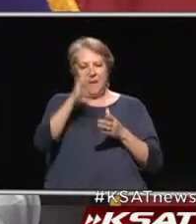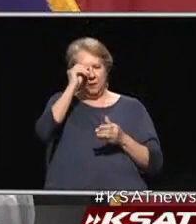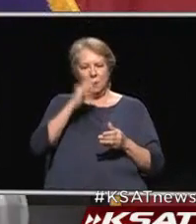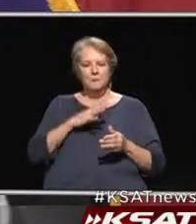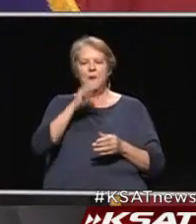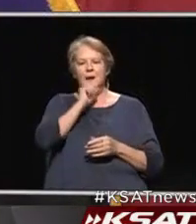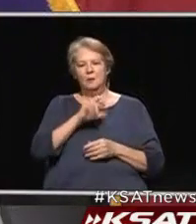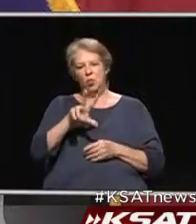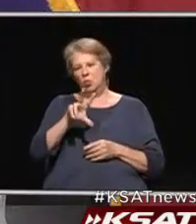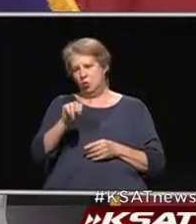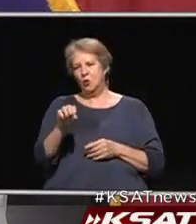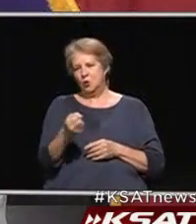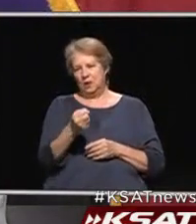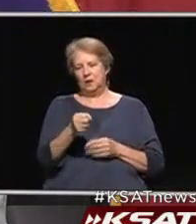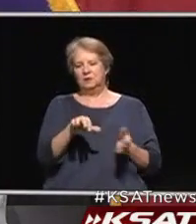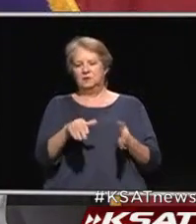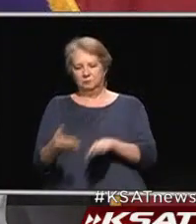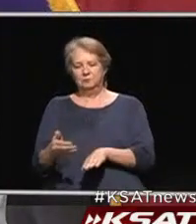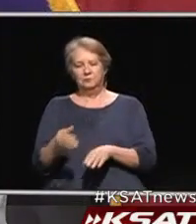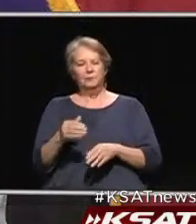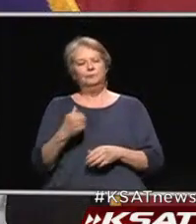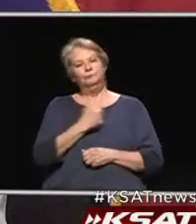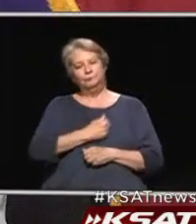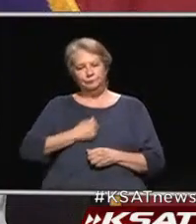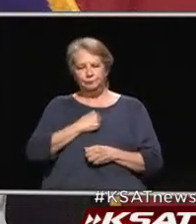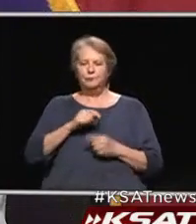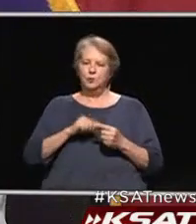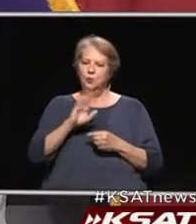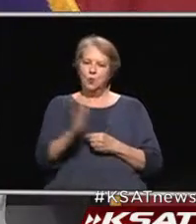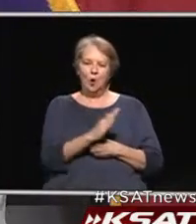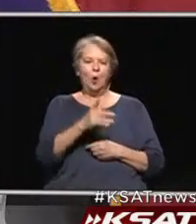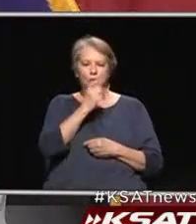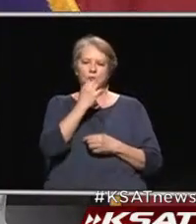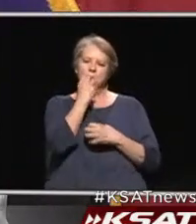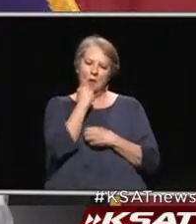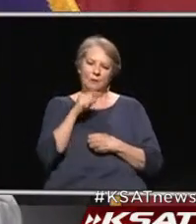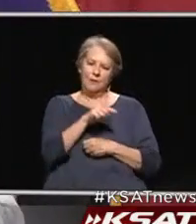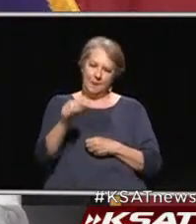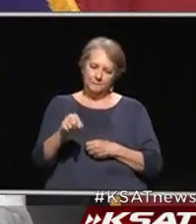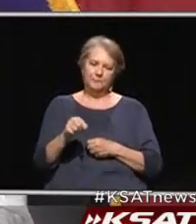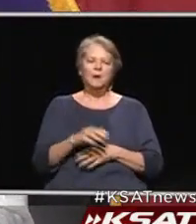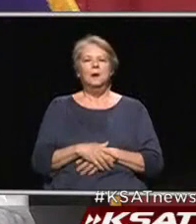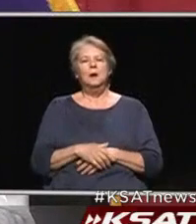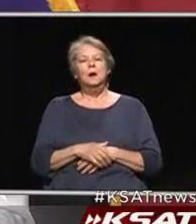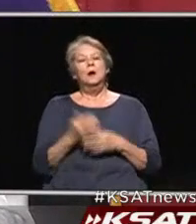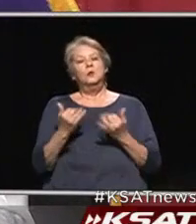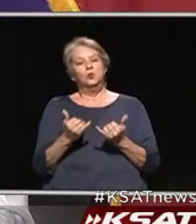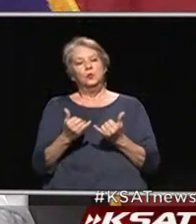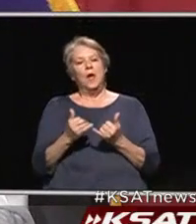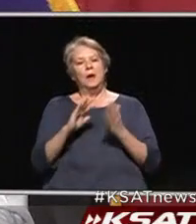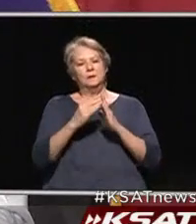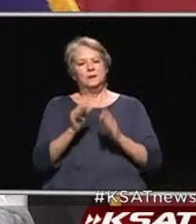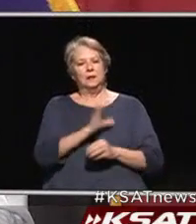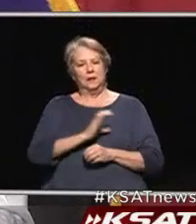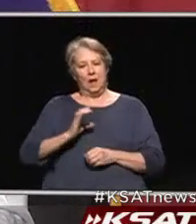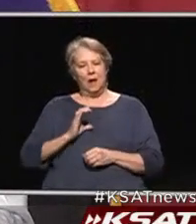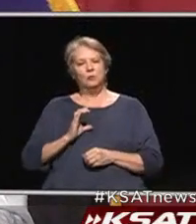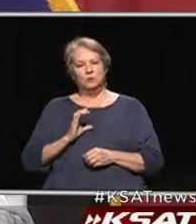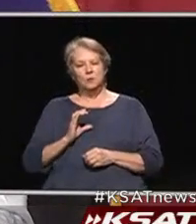his 30s. Our condolences to the loved ones of those who we've lost. Today at the City Council, we